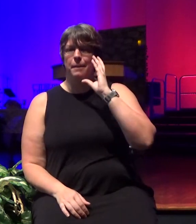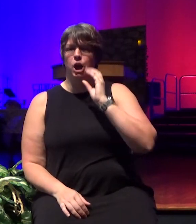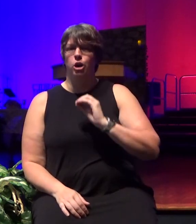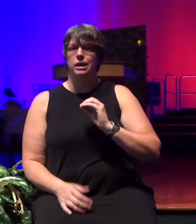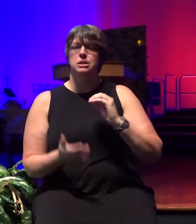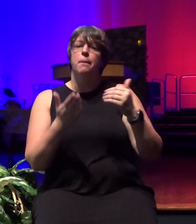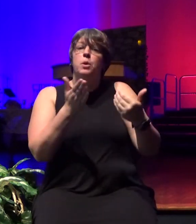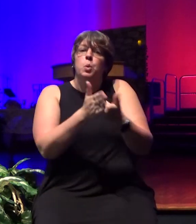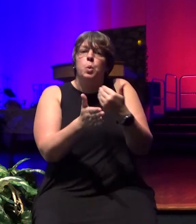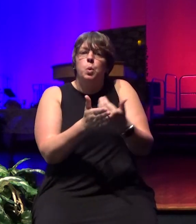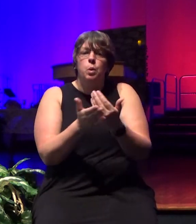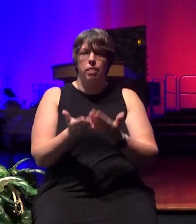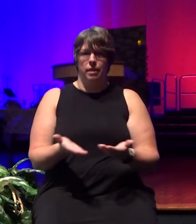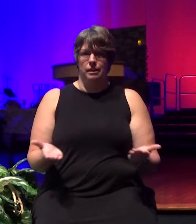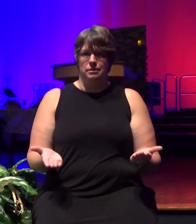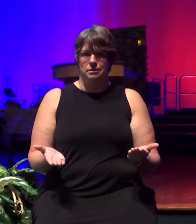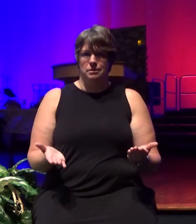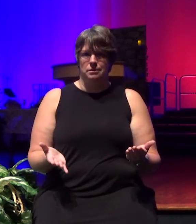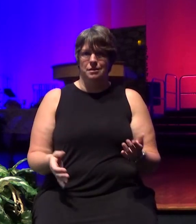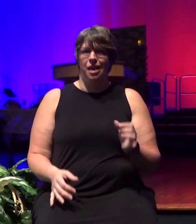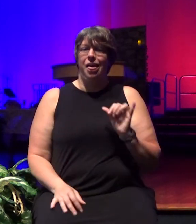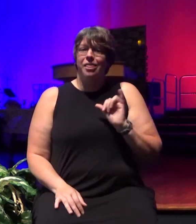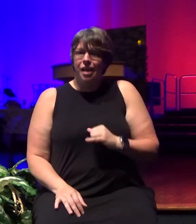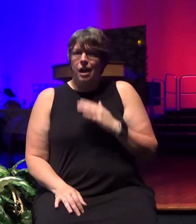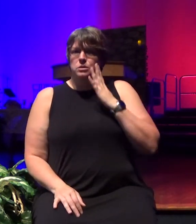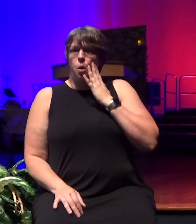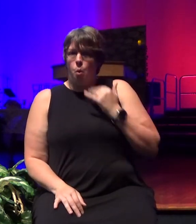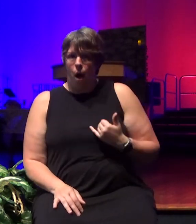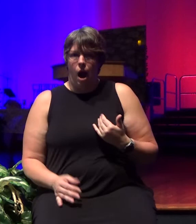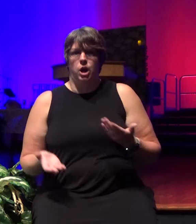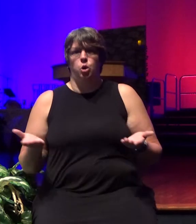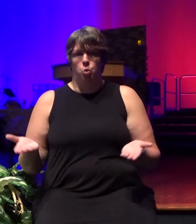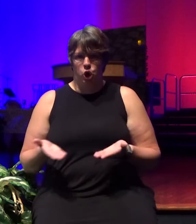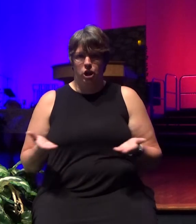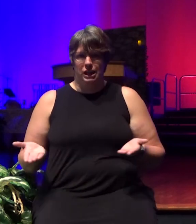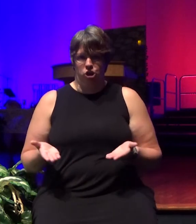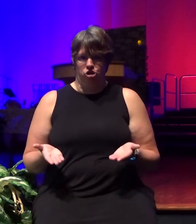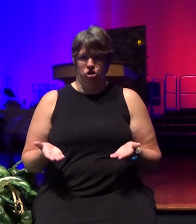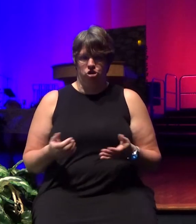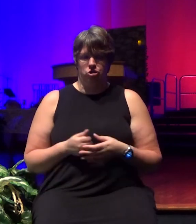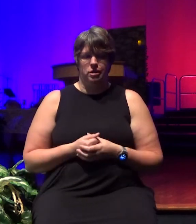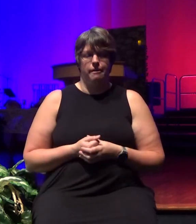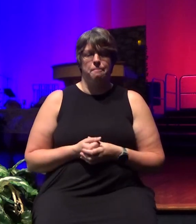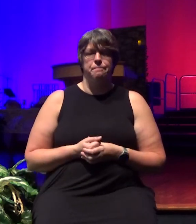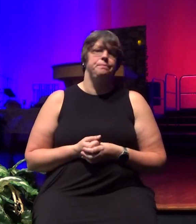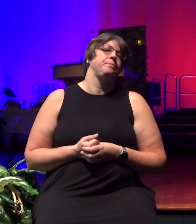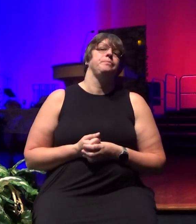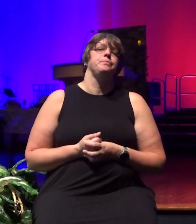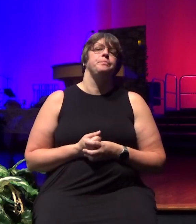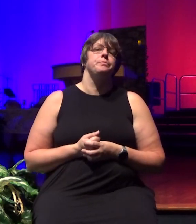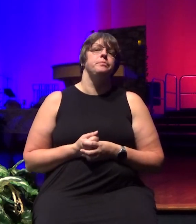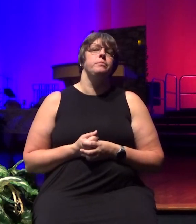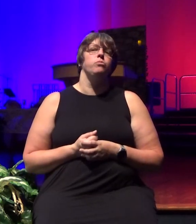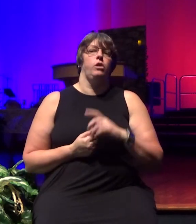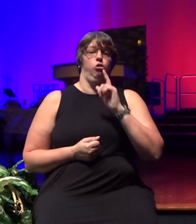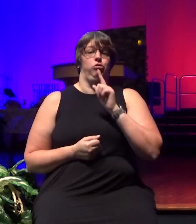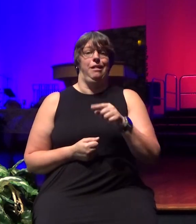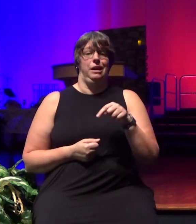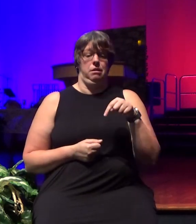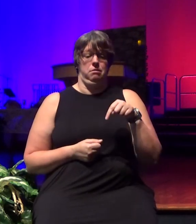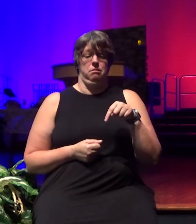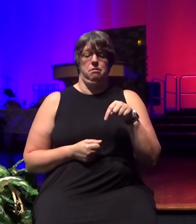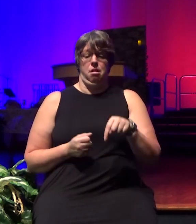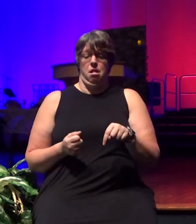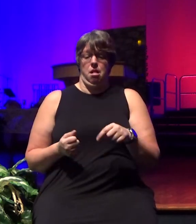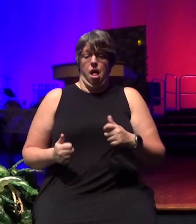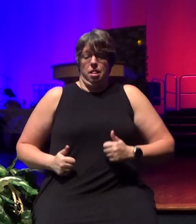here. Because this life, really it's over in the blinking of an eye. Sometimes in the